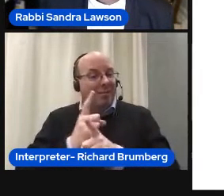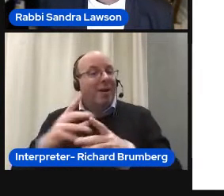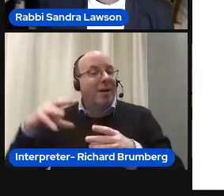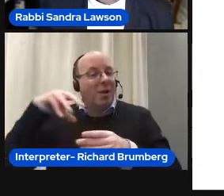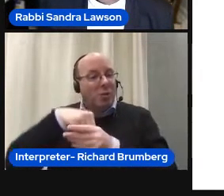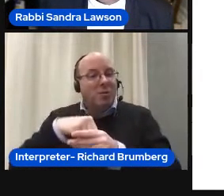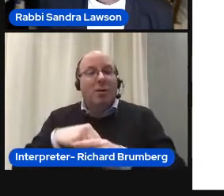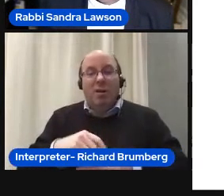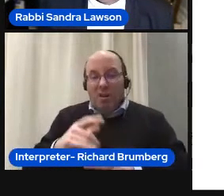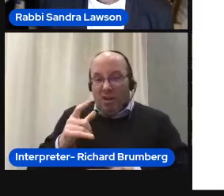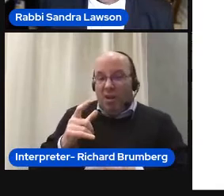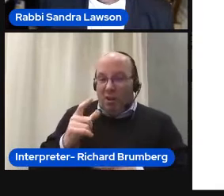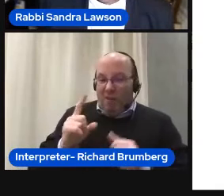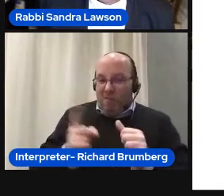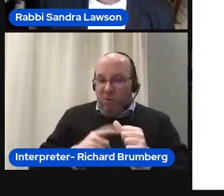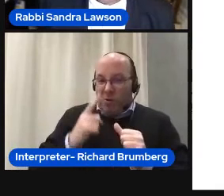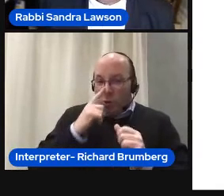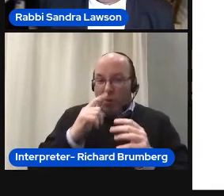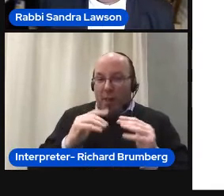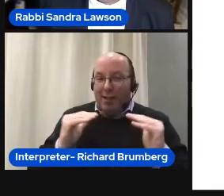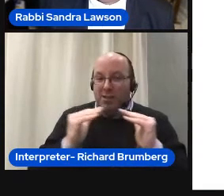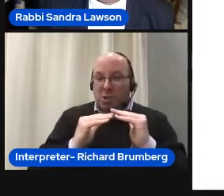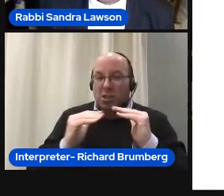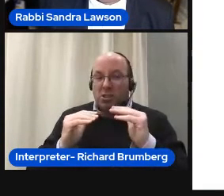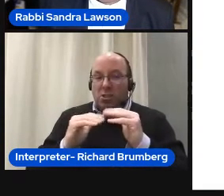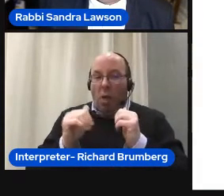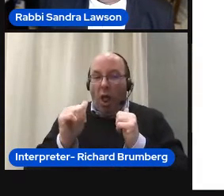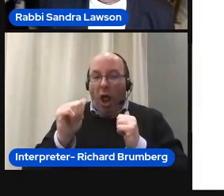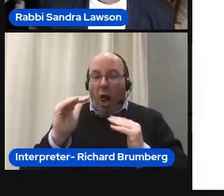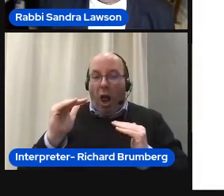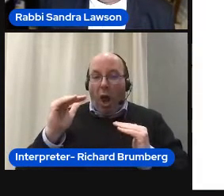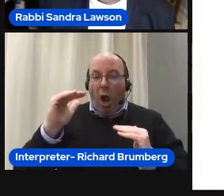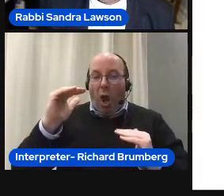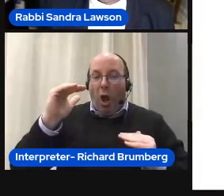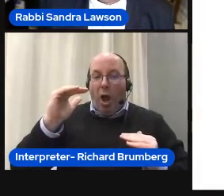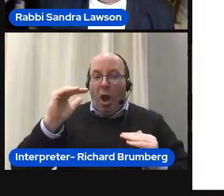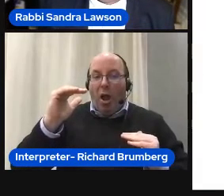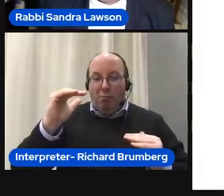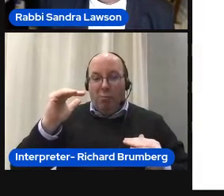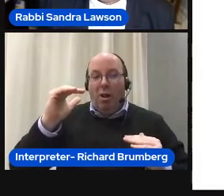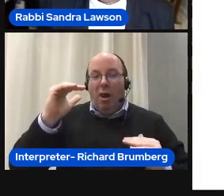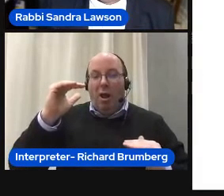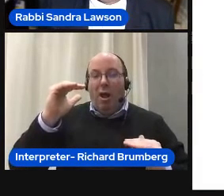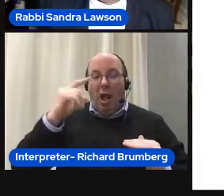At first it looked like justice was lagging behind. And, I think in some ways,